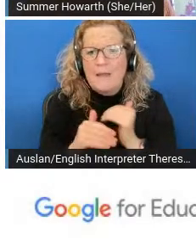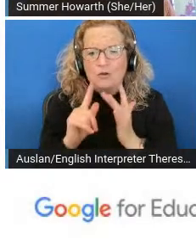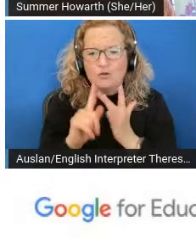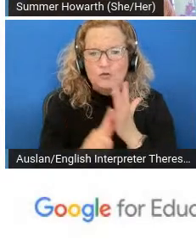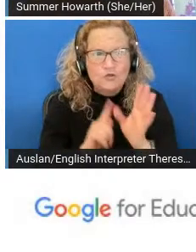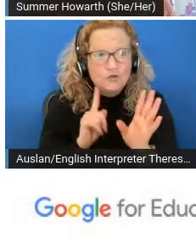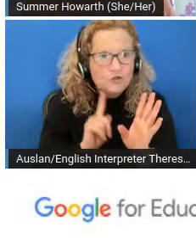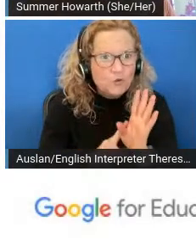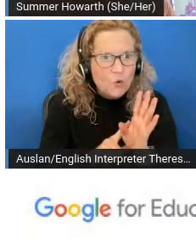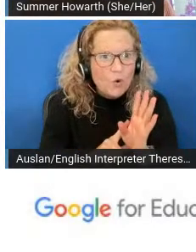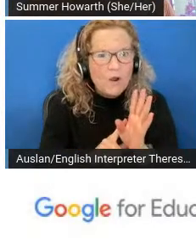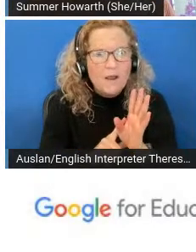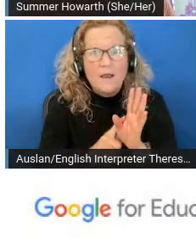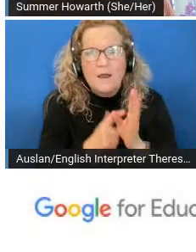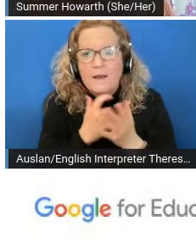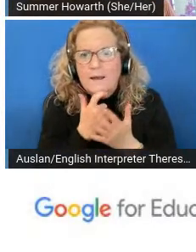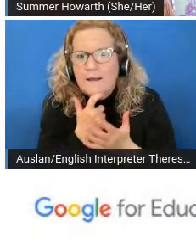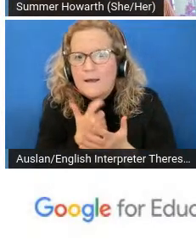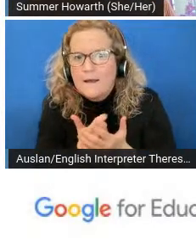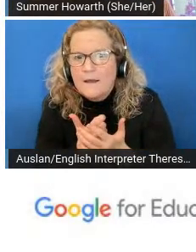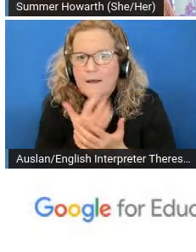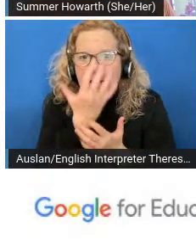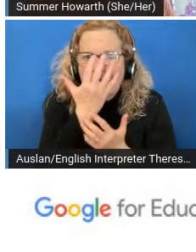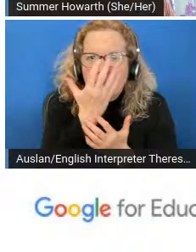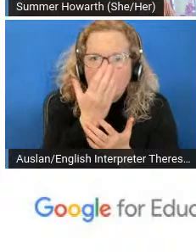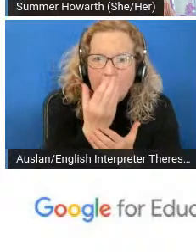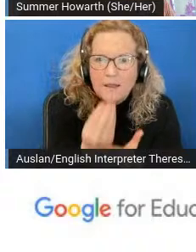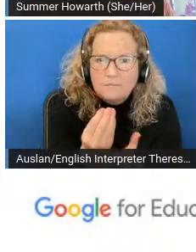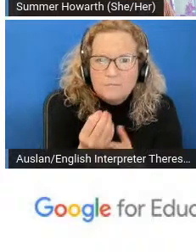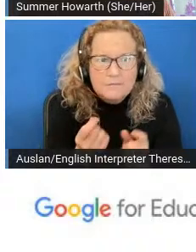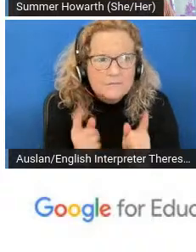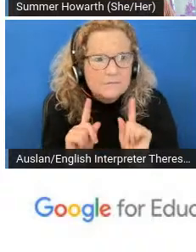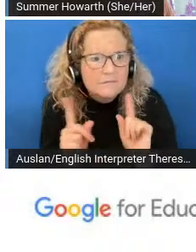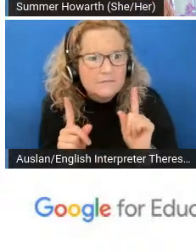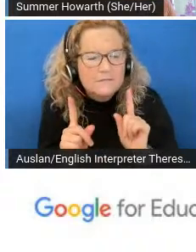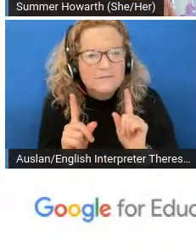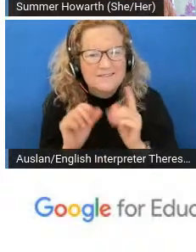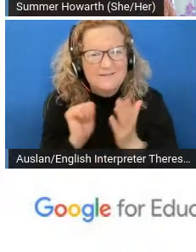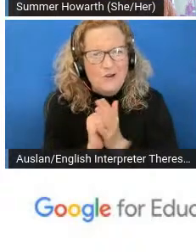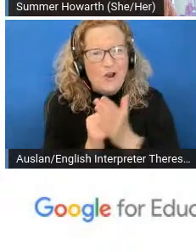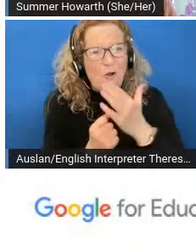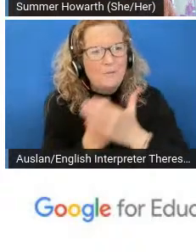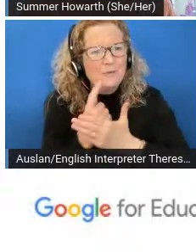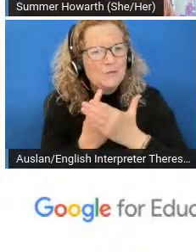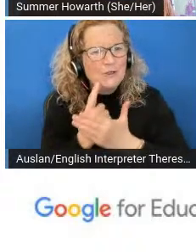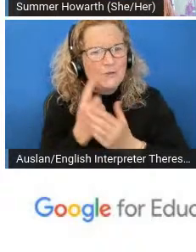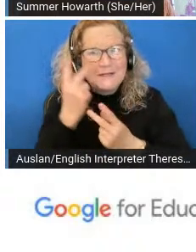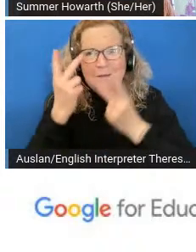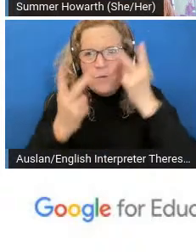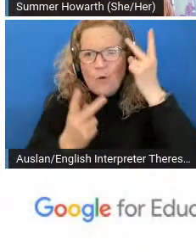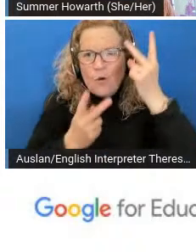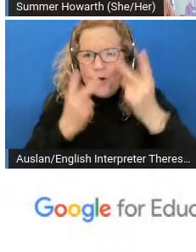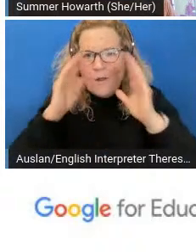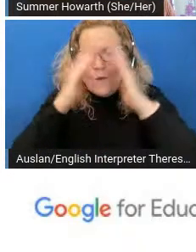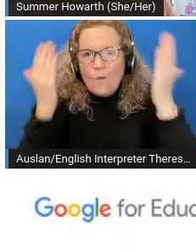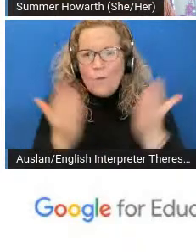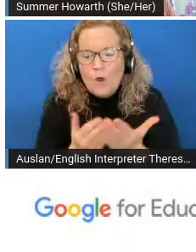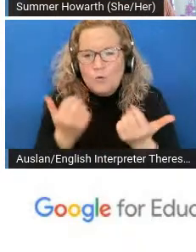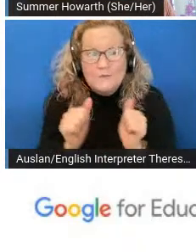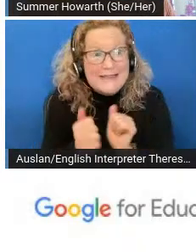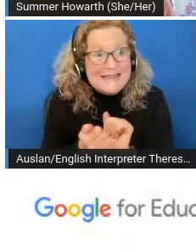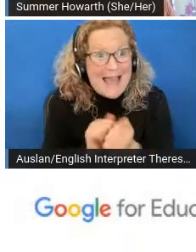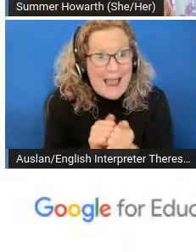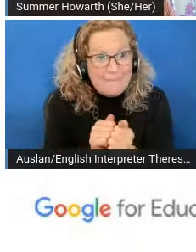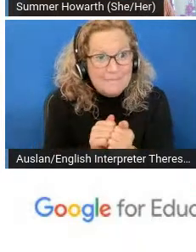and all those kind of things, there's absolutely an opportunity here to explore the world using games through Google Earth.